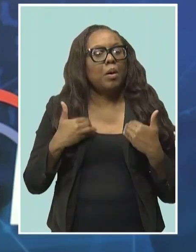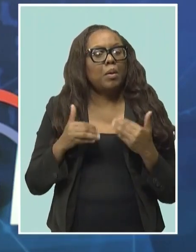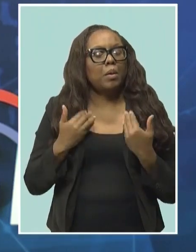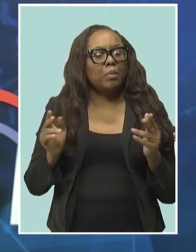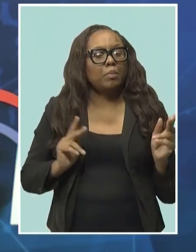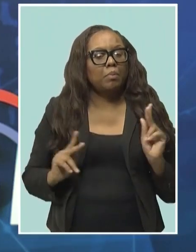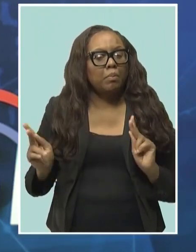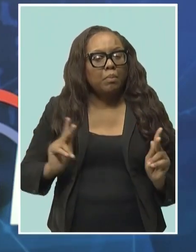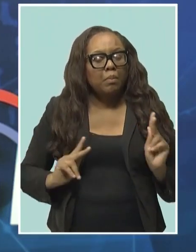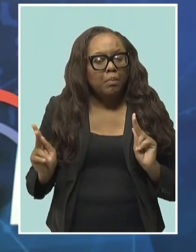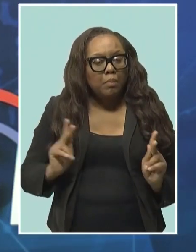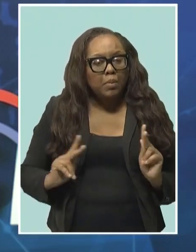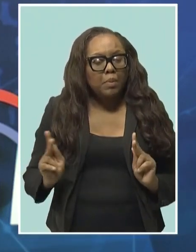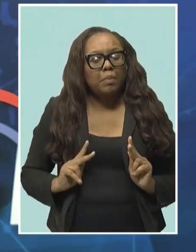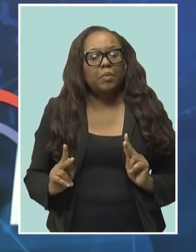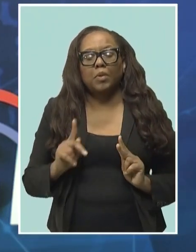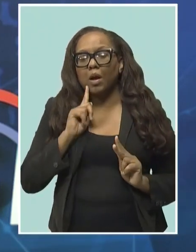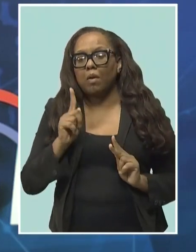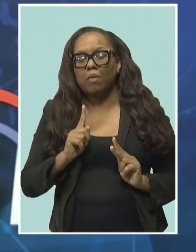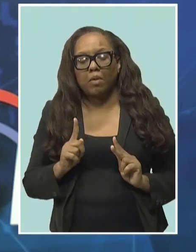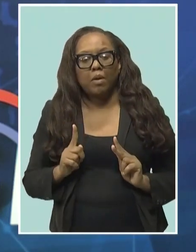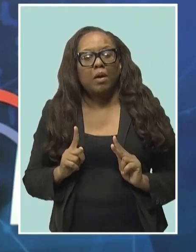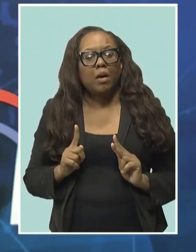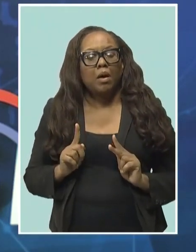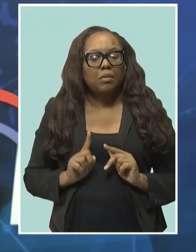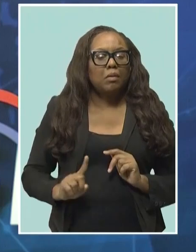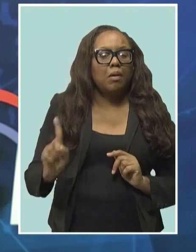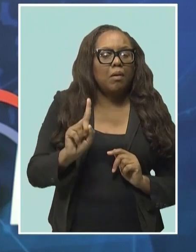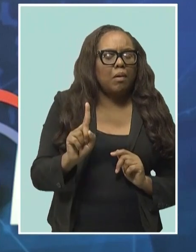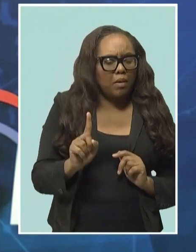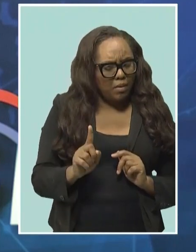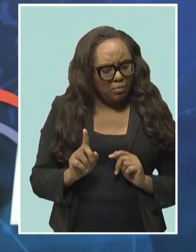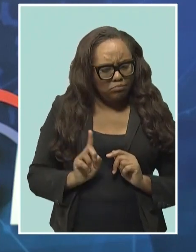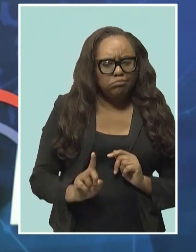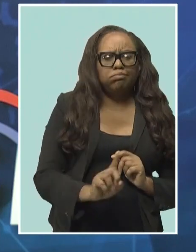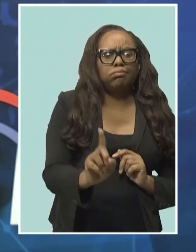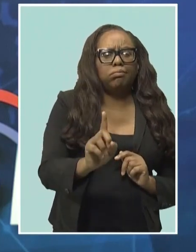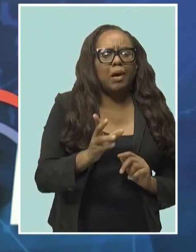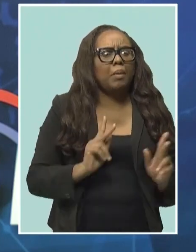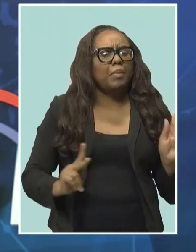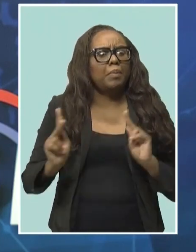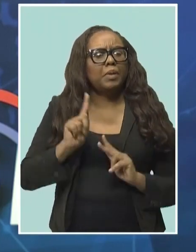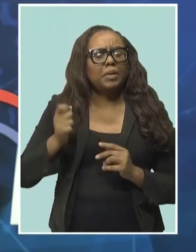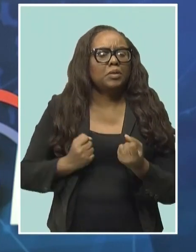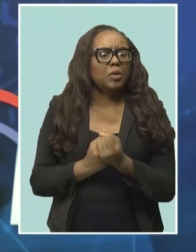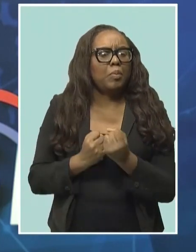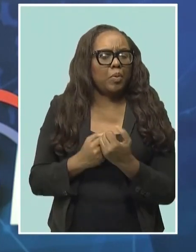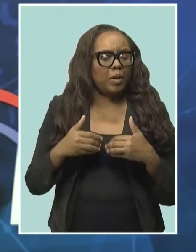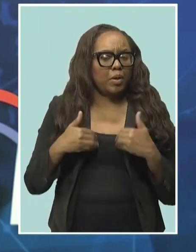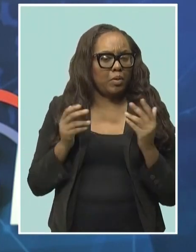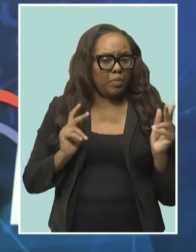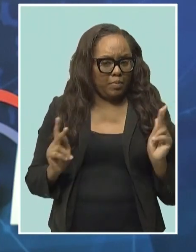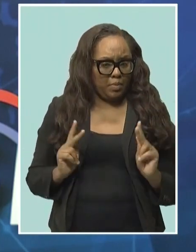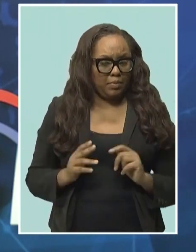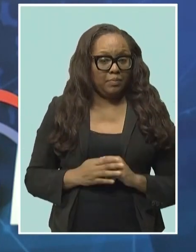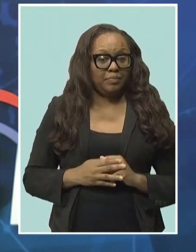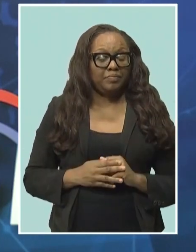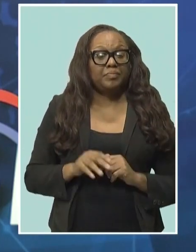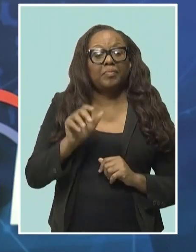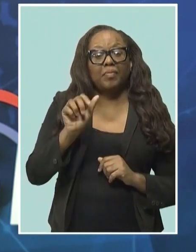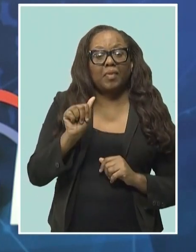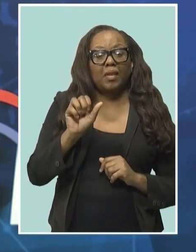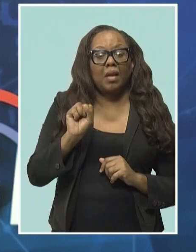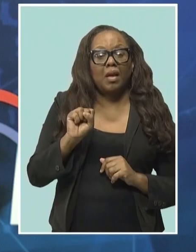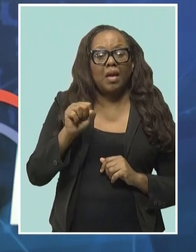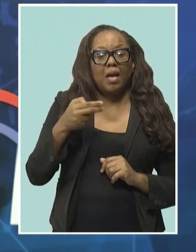they need the support along the journey. Ms. Lashley was among the panel for a recent World Heart Federation panel discussion titled